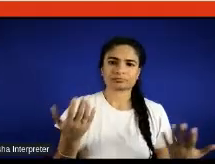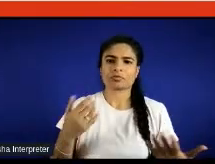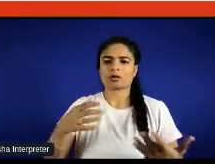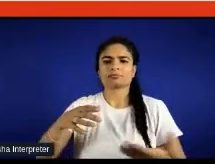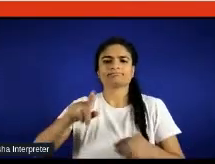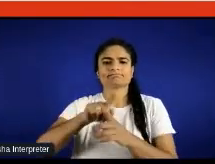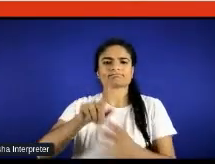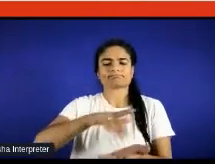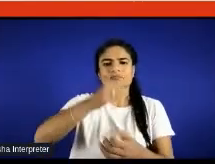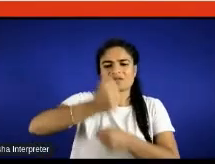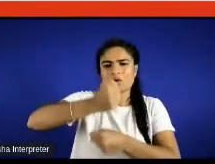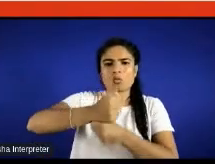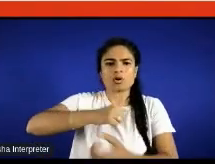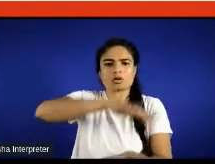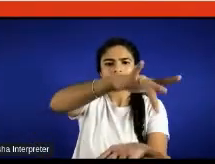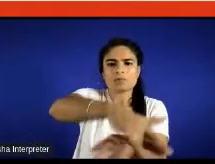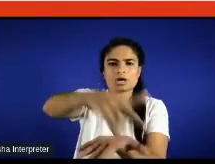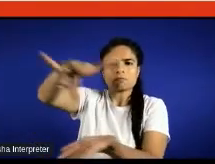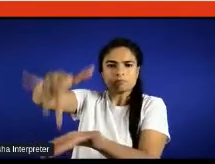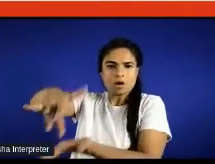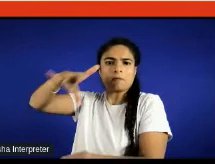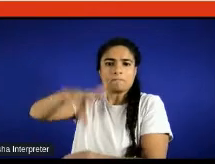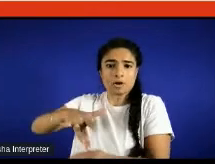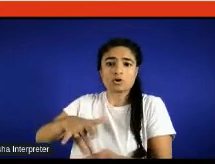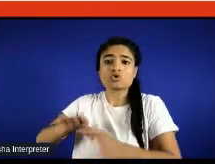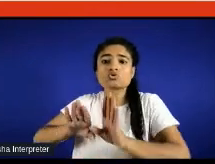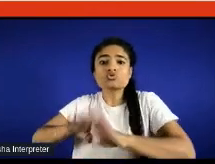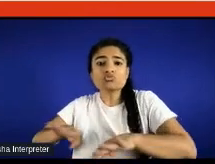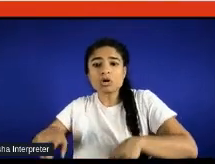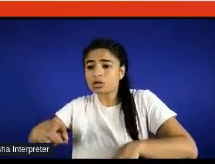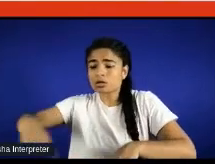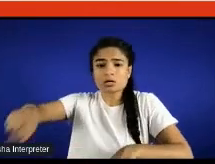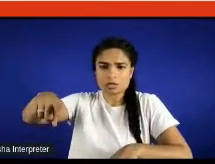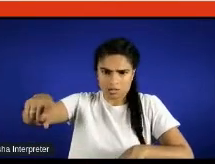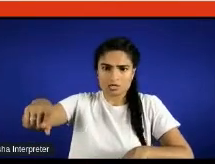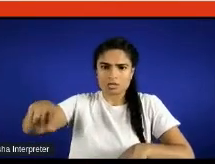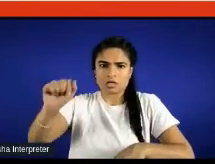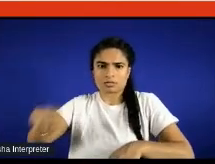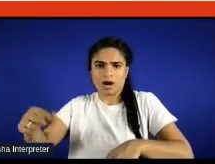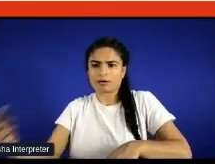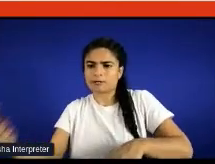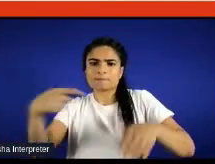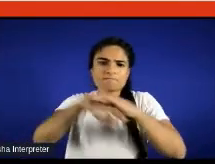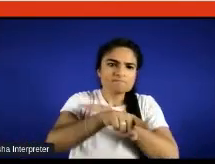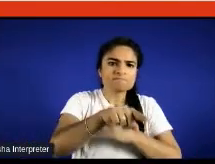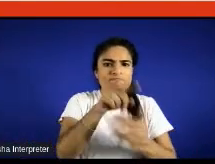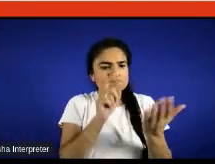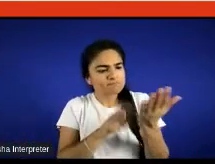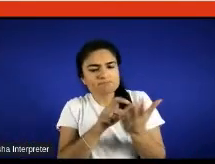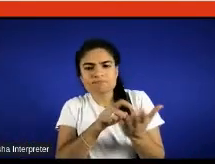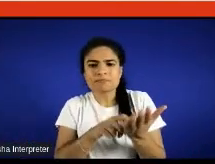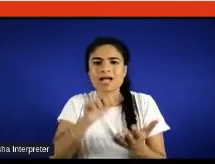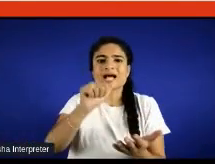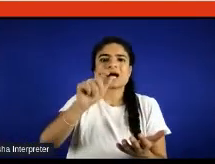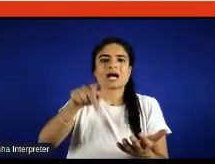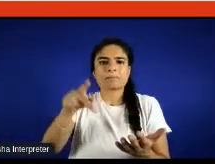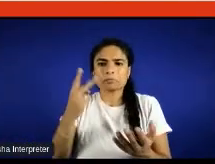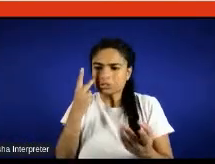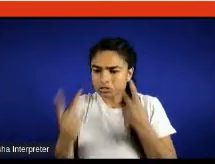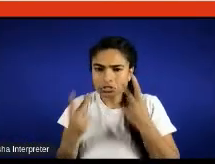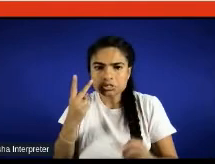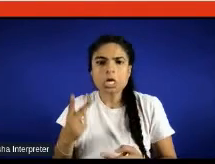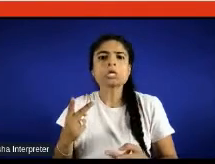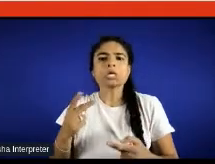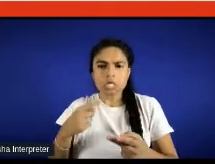the application. And also, as I explained as well, it explained